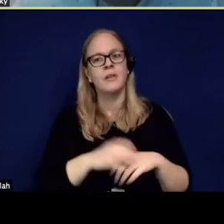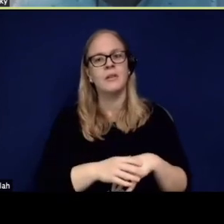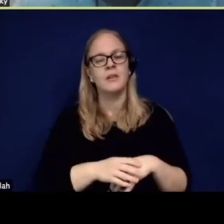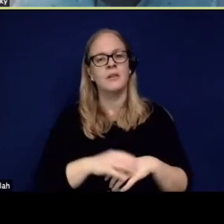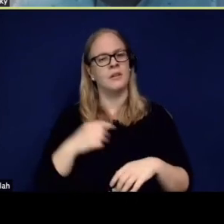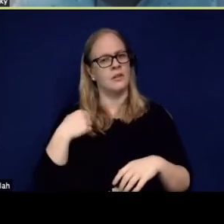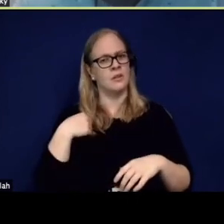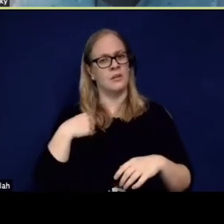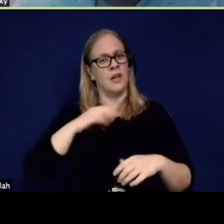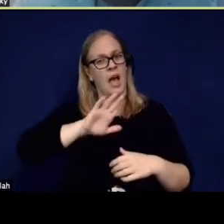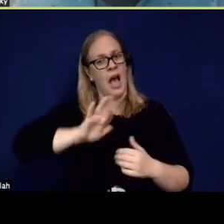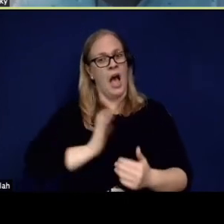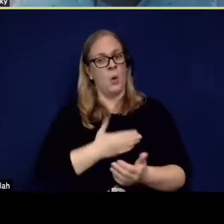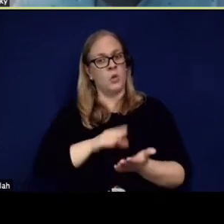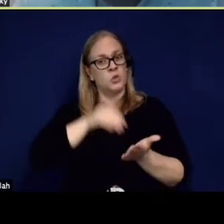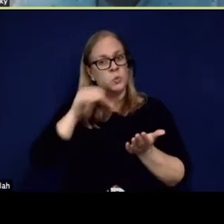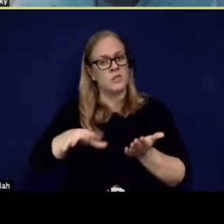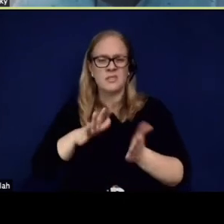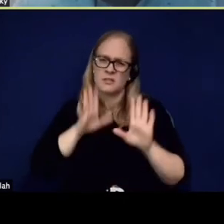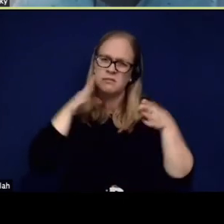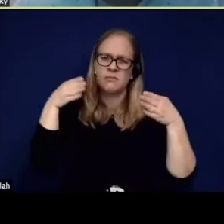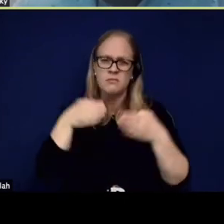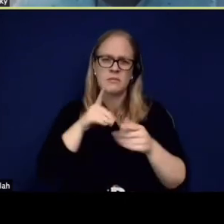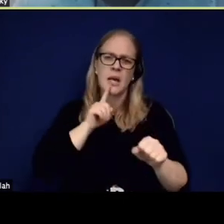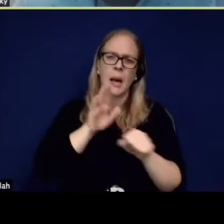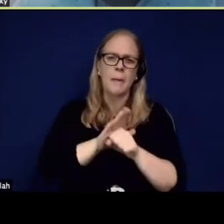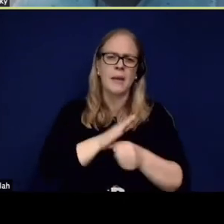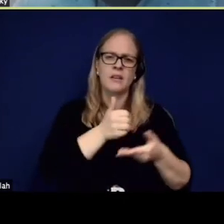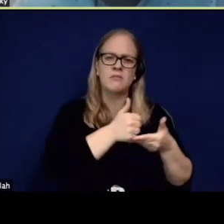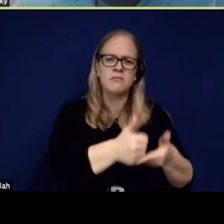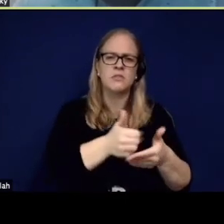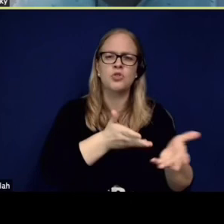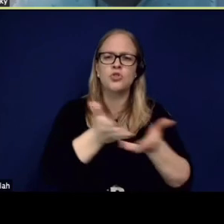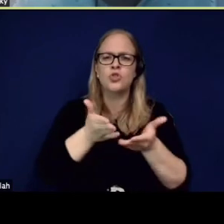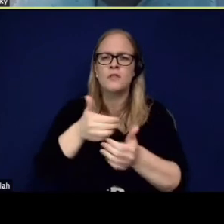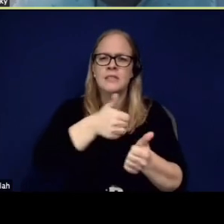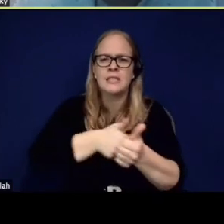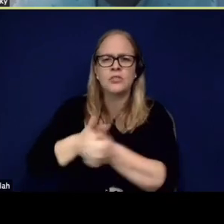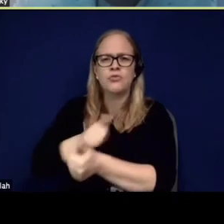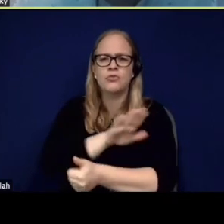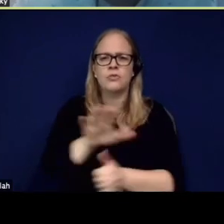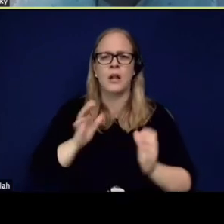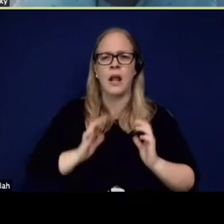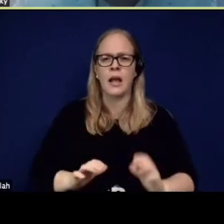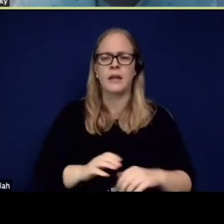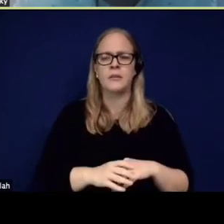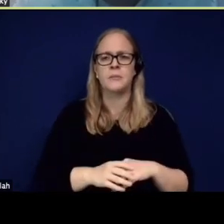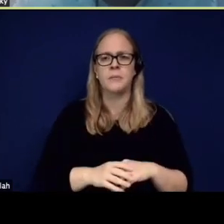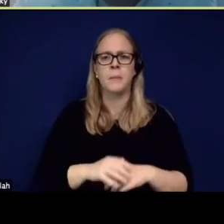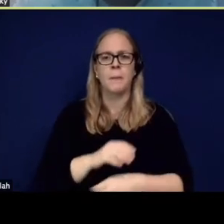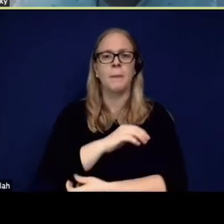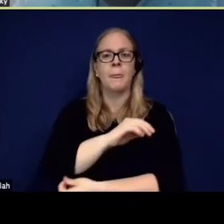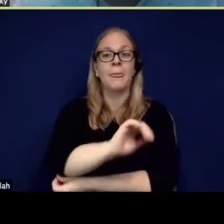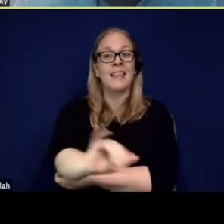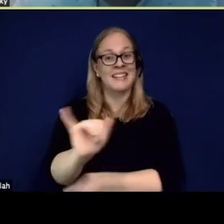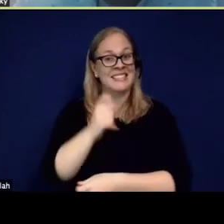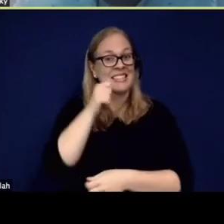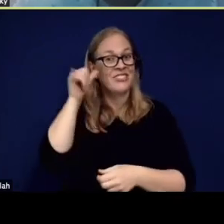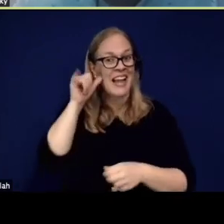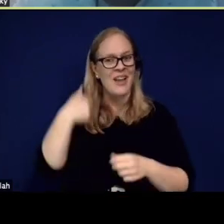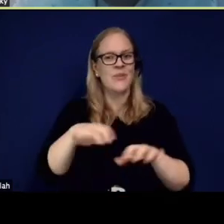client. As Dr. Matthew Backey stated at our White Coat ceremony yesterday that celebrated our doctoral audiology